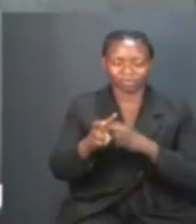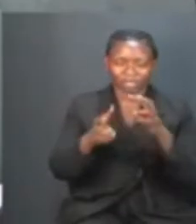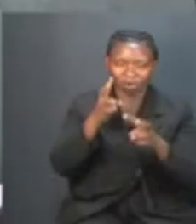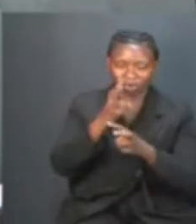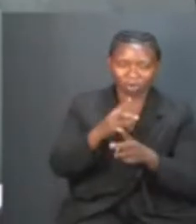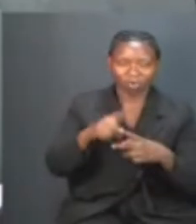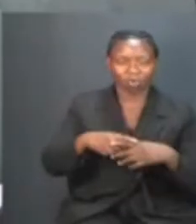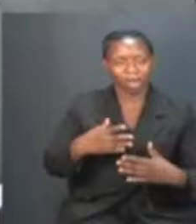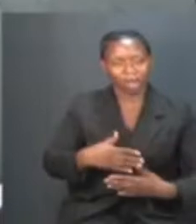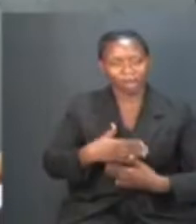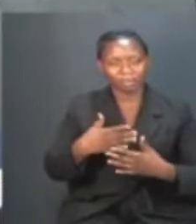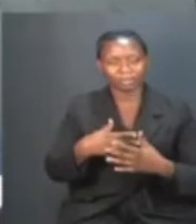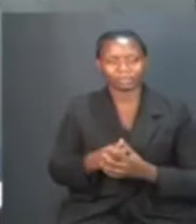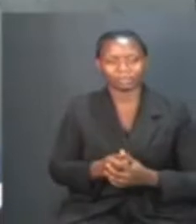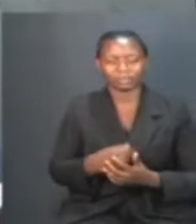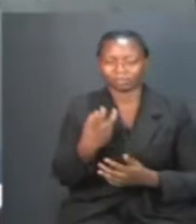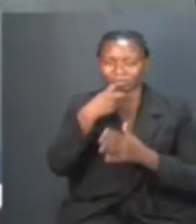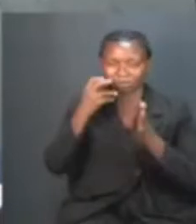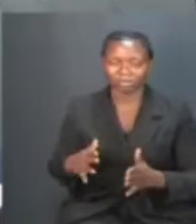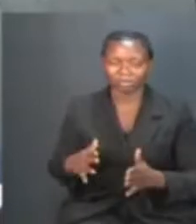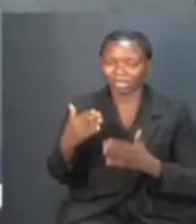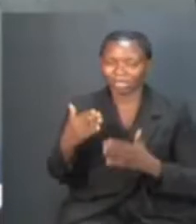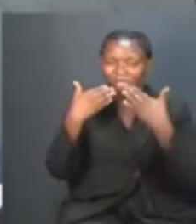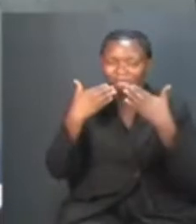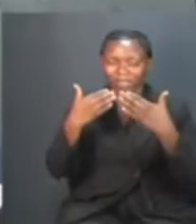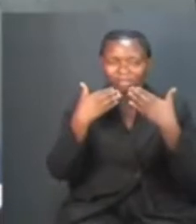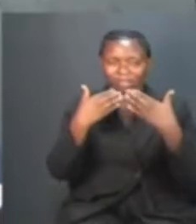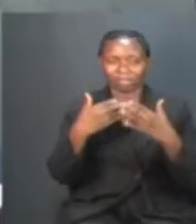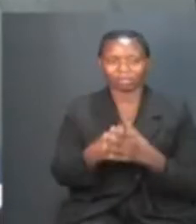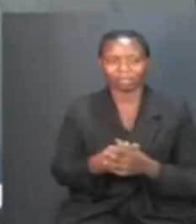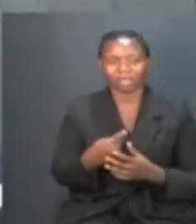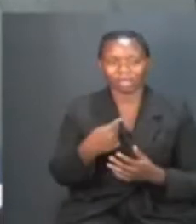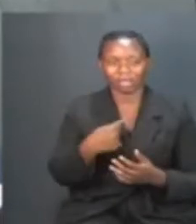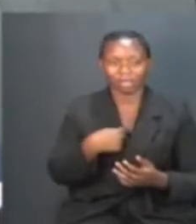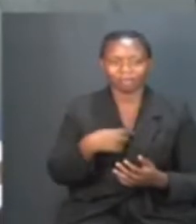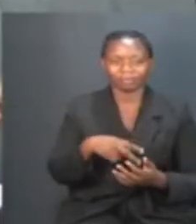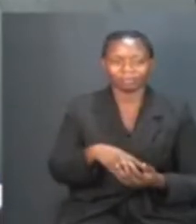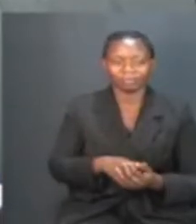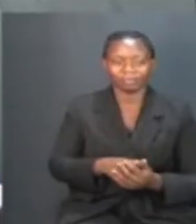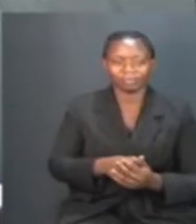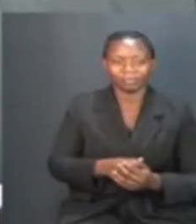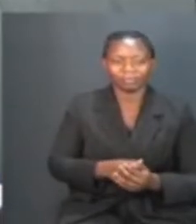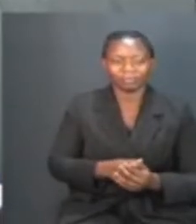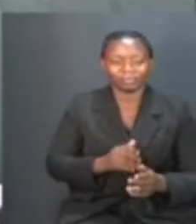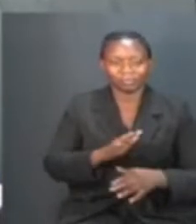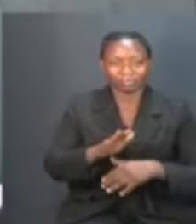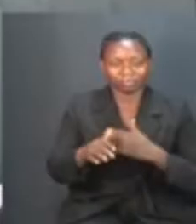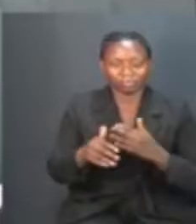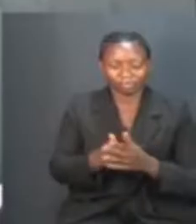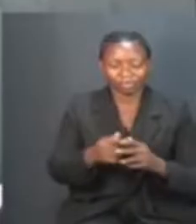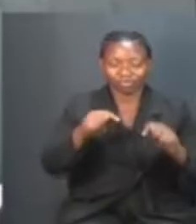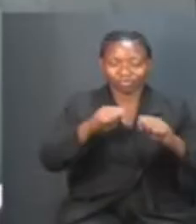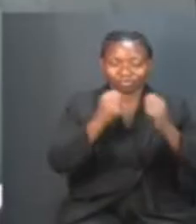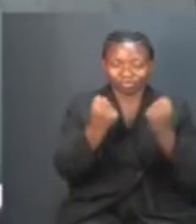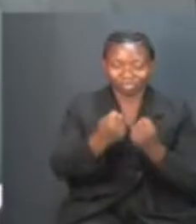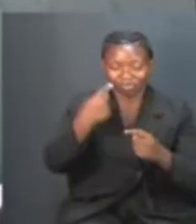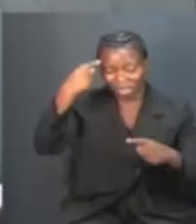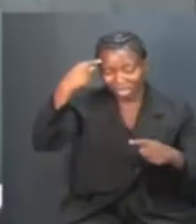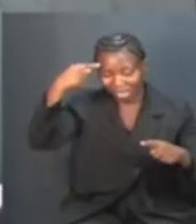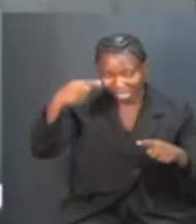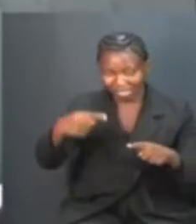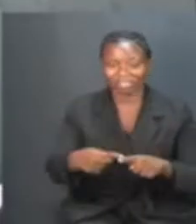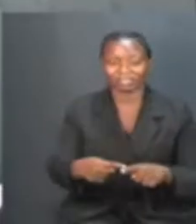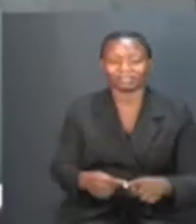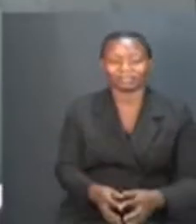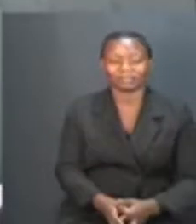would appreciate it. Mr. Speaker, thank you very much. I still emphasize, let us come together and agree on one day. We